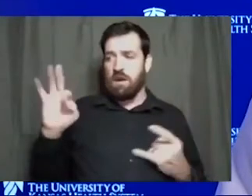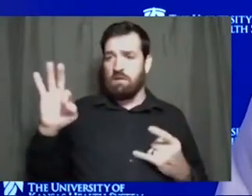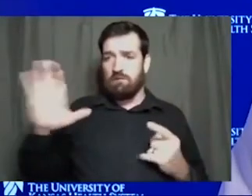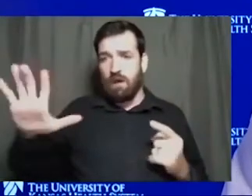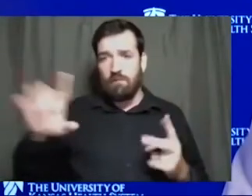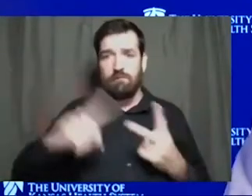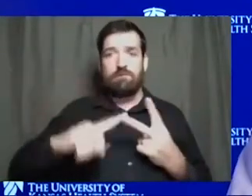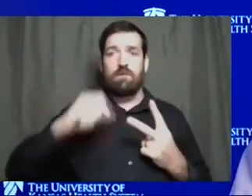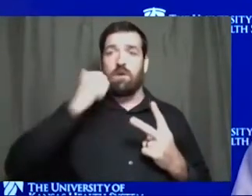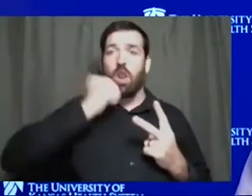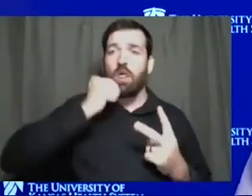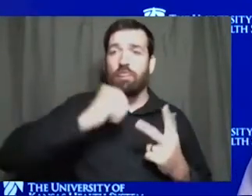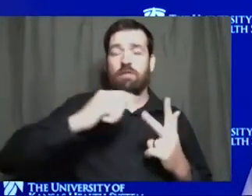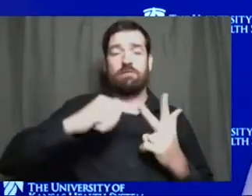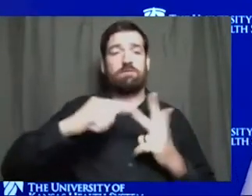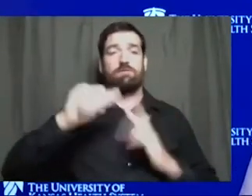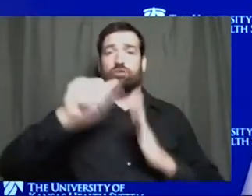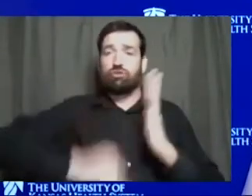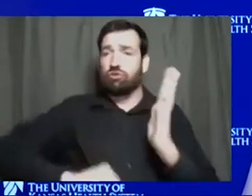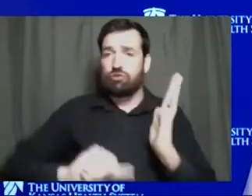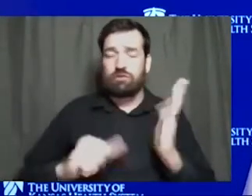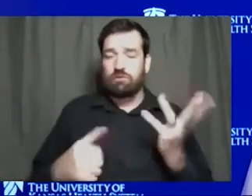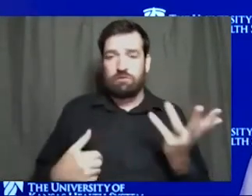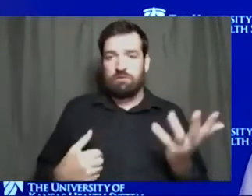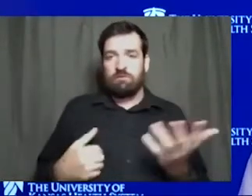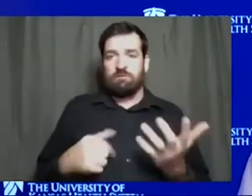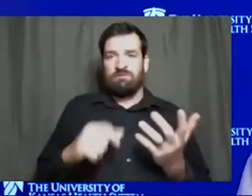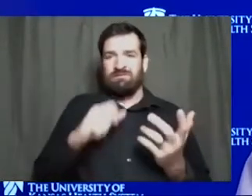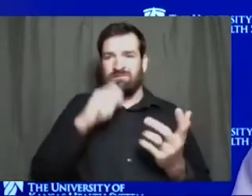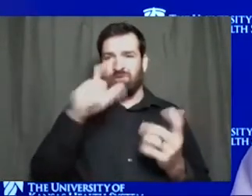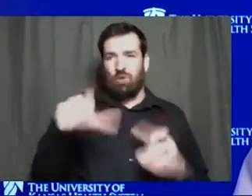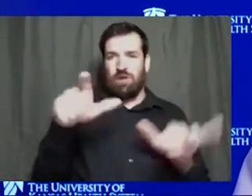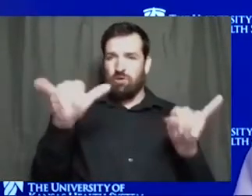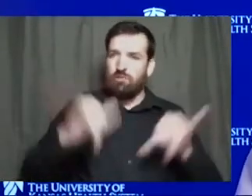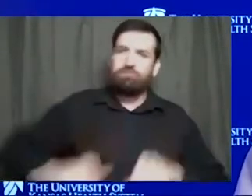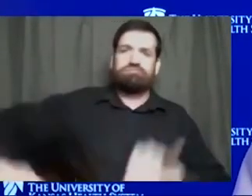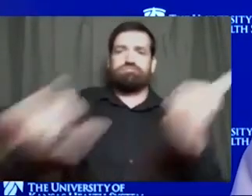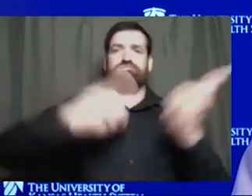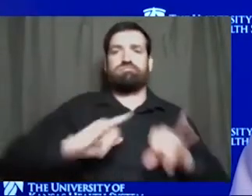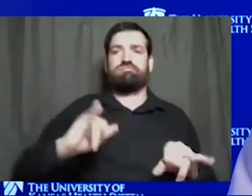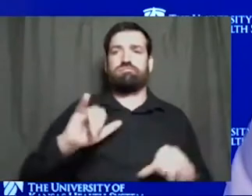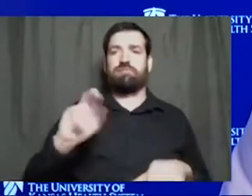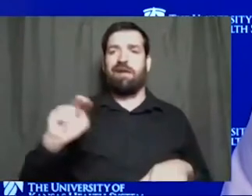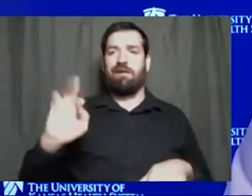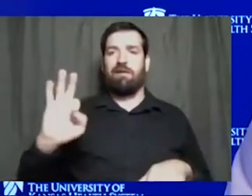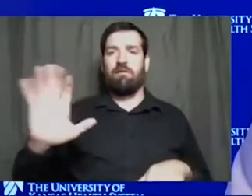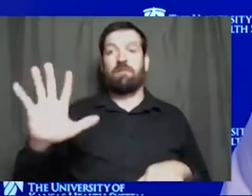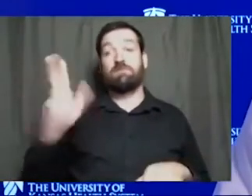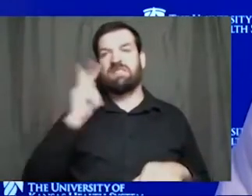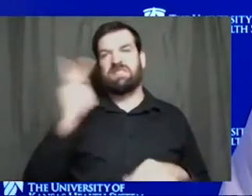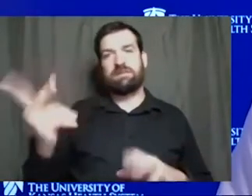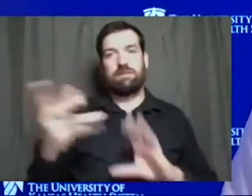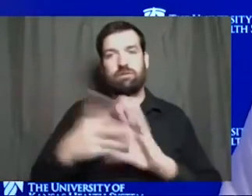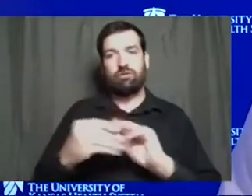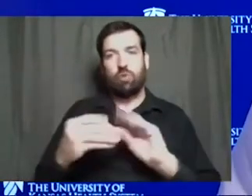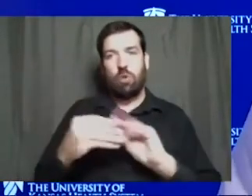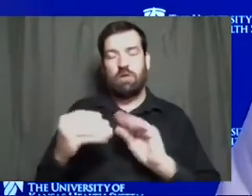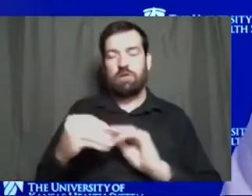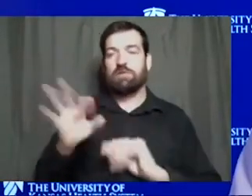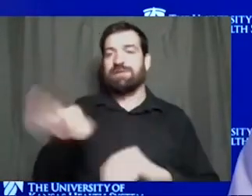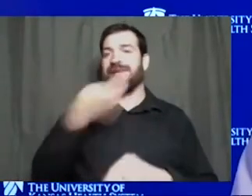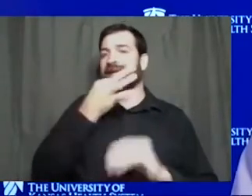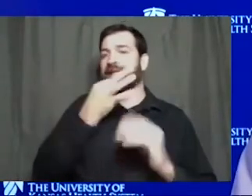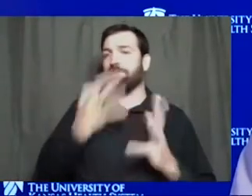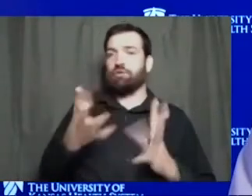mask, I don't think everybody has to go to an N95, just like you said. Certainly we've seen some stories where experts are calling that everybody should be wearing